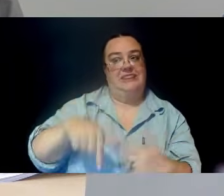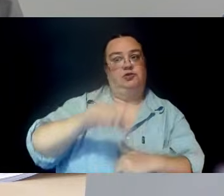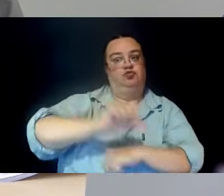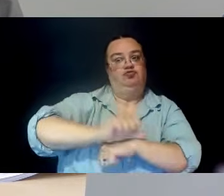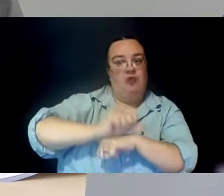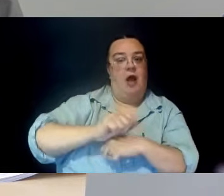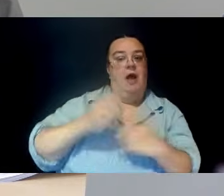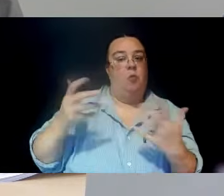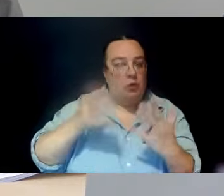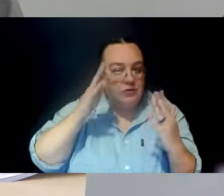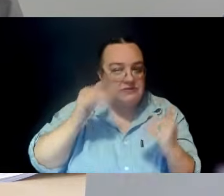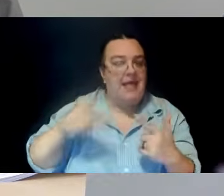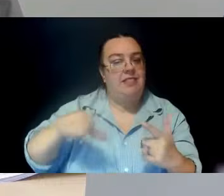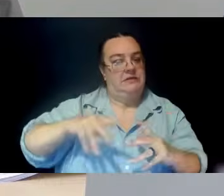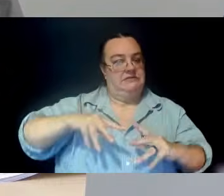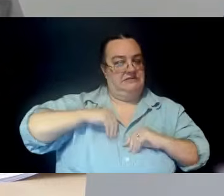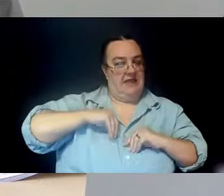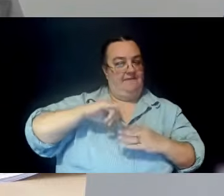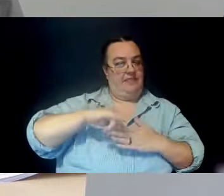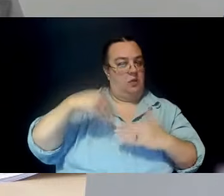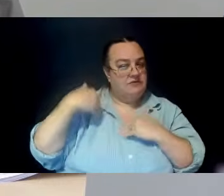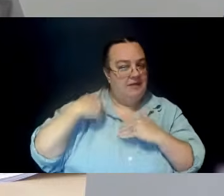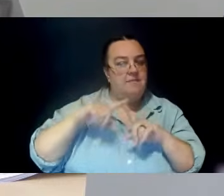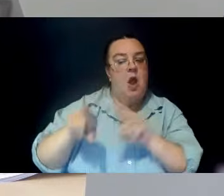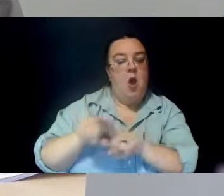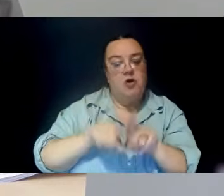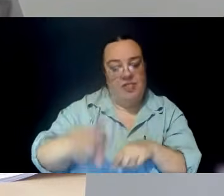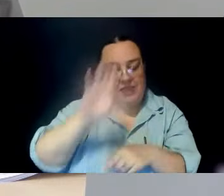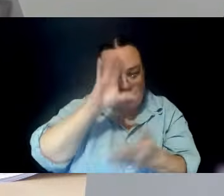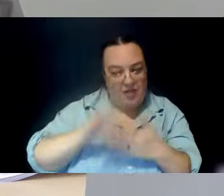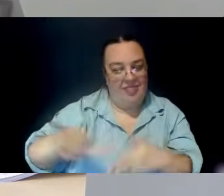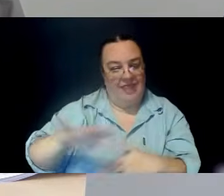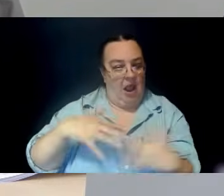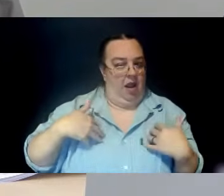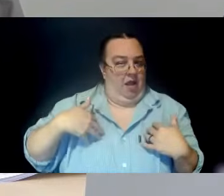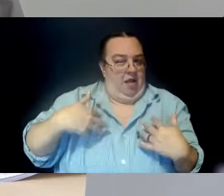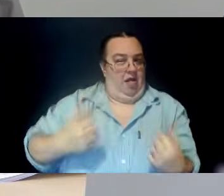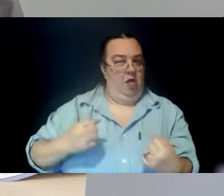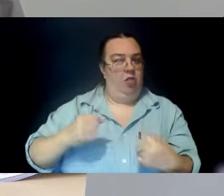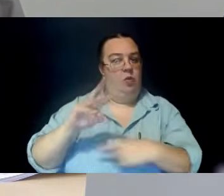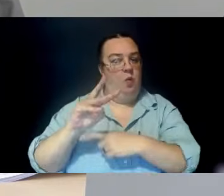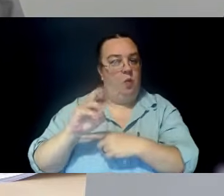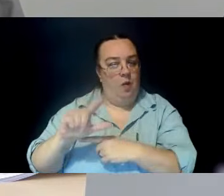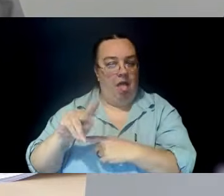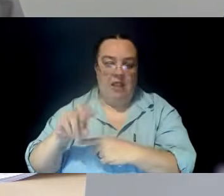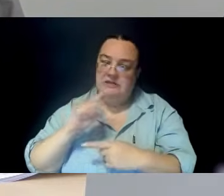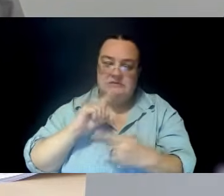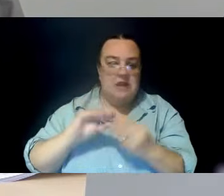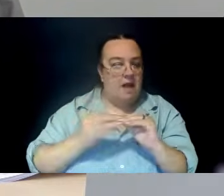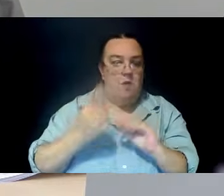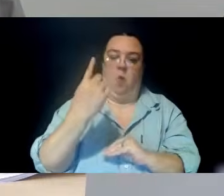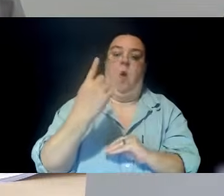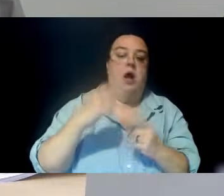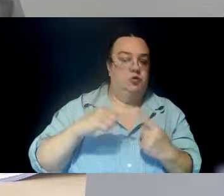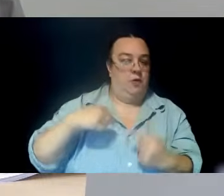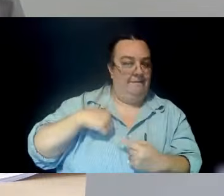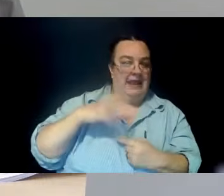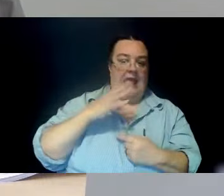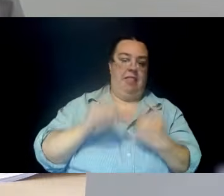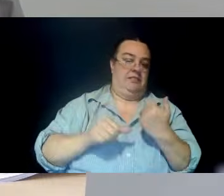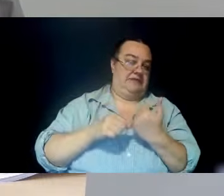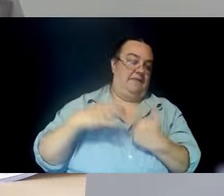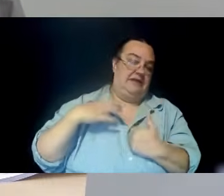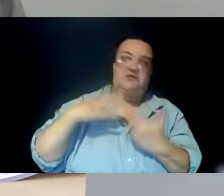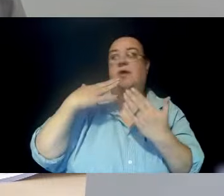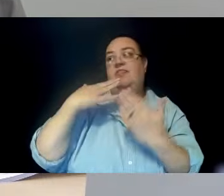responsibility, but they also know that their health and wellness is paramount to myself and the deputy chief. So thank you for asking